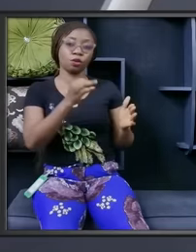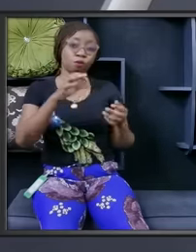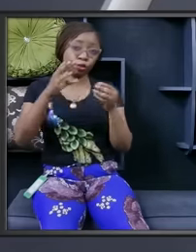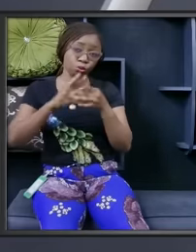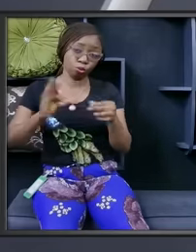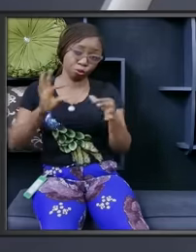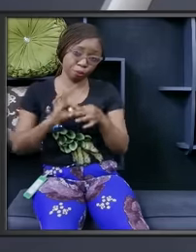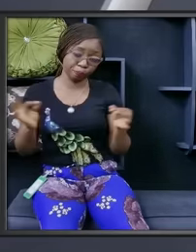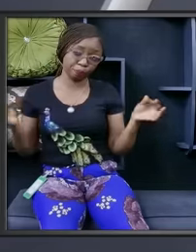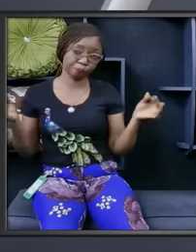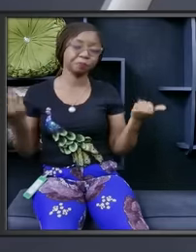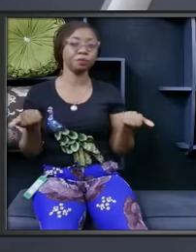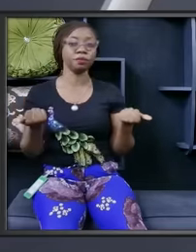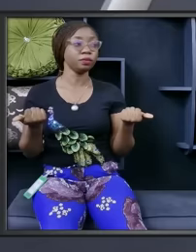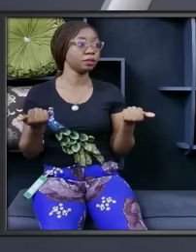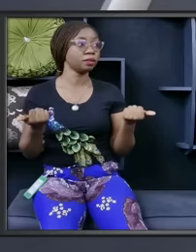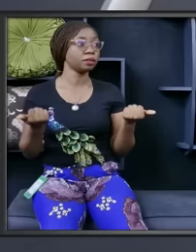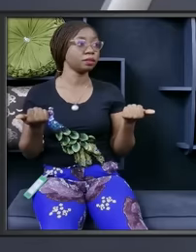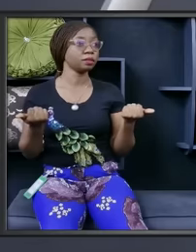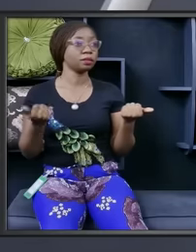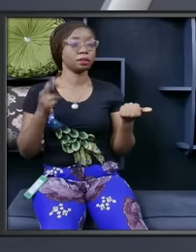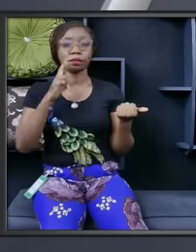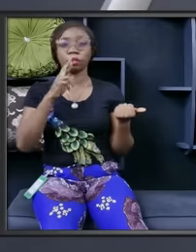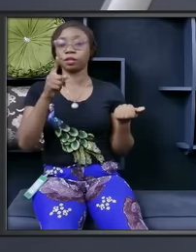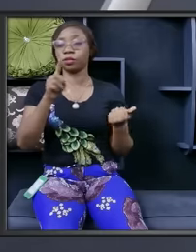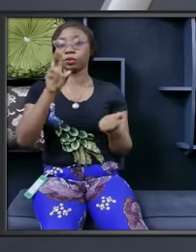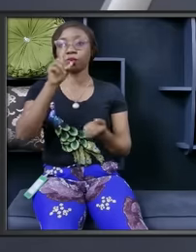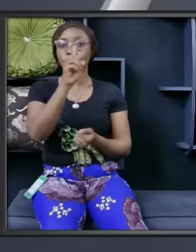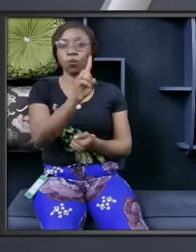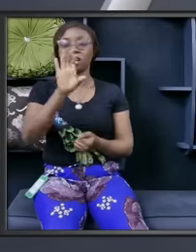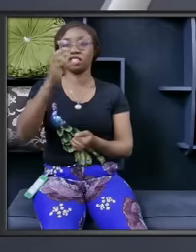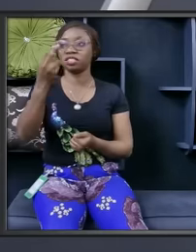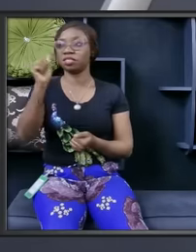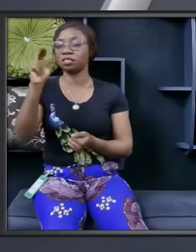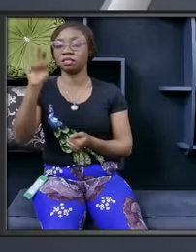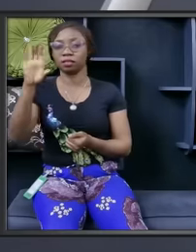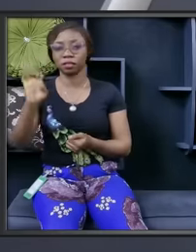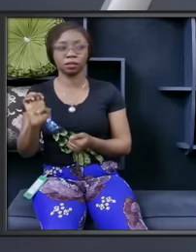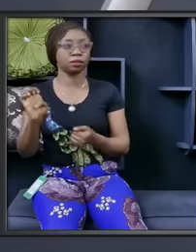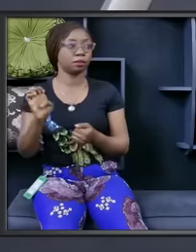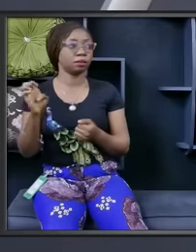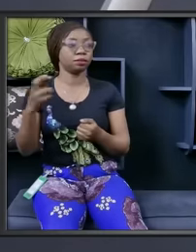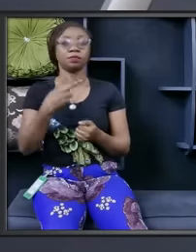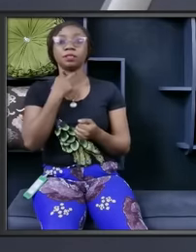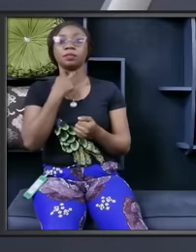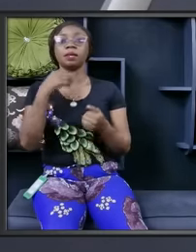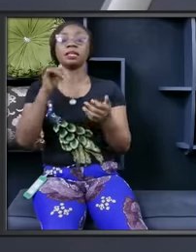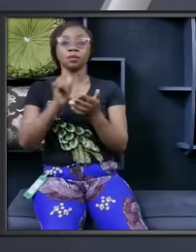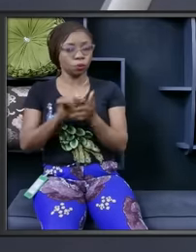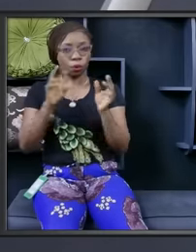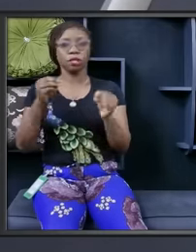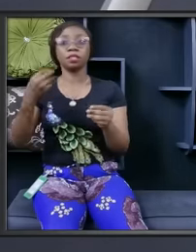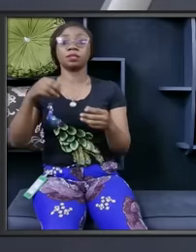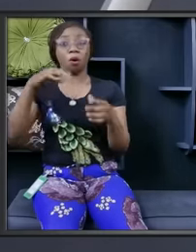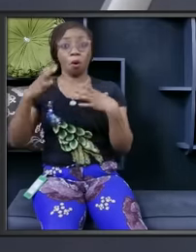that first? Now one chance victim you be. No, sir. Okay, now the complaint, where can complaint you come? I carry come. All the way from